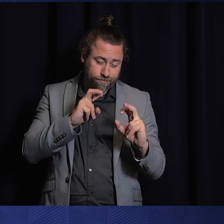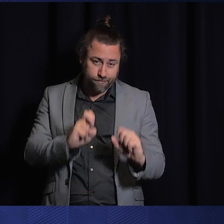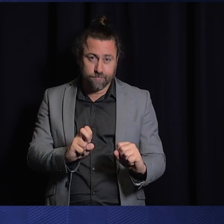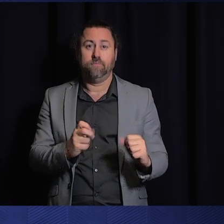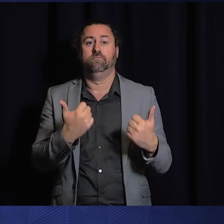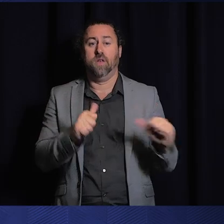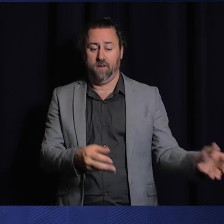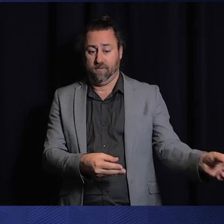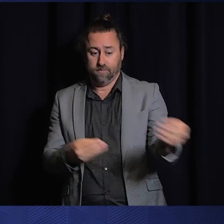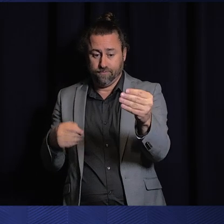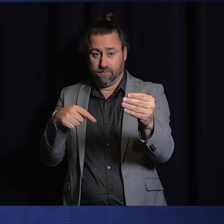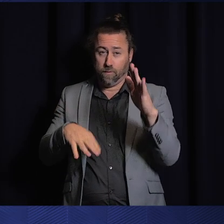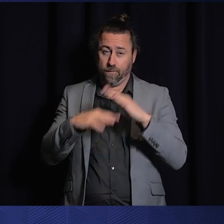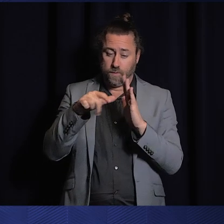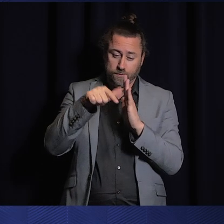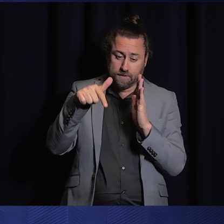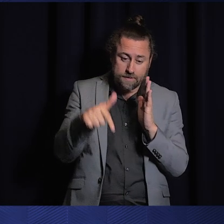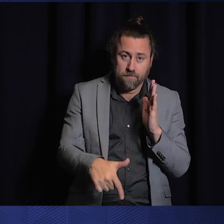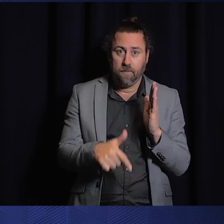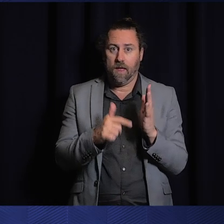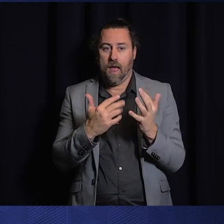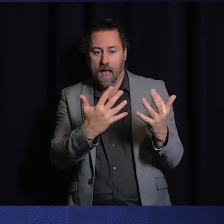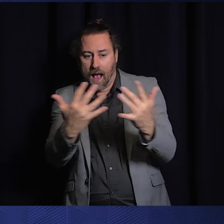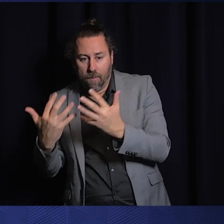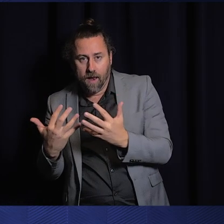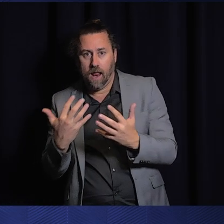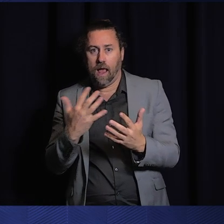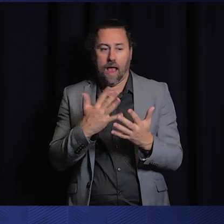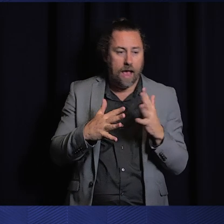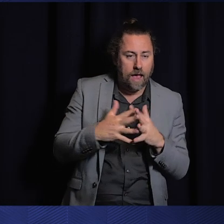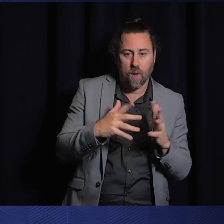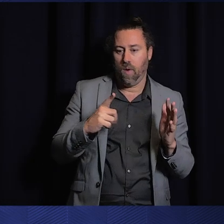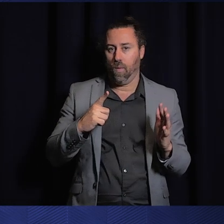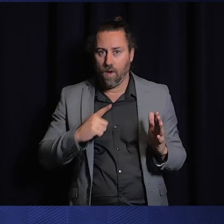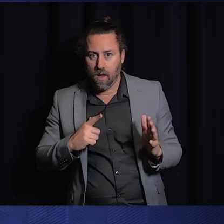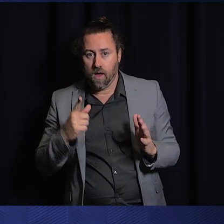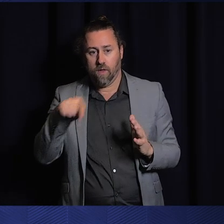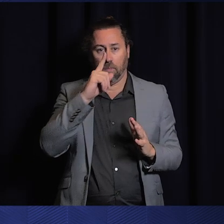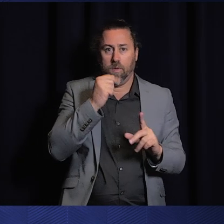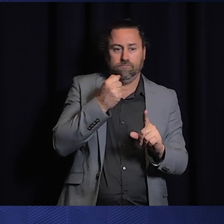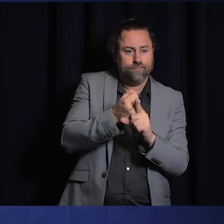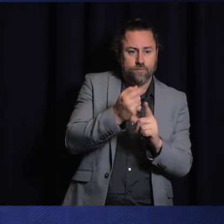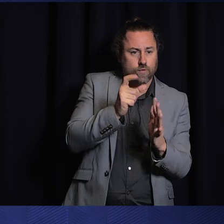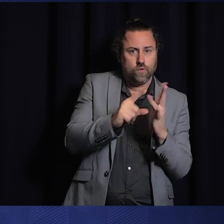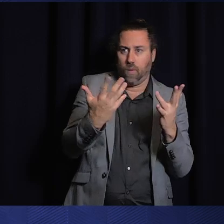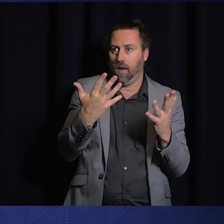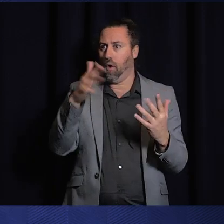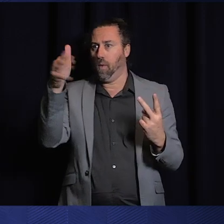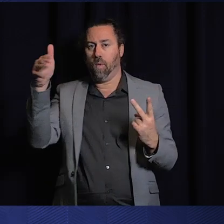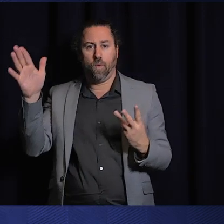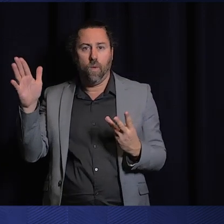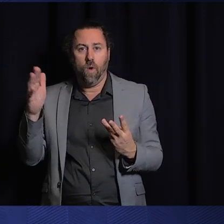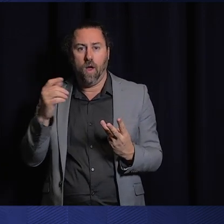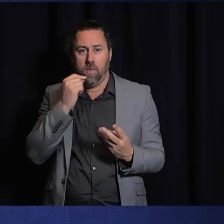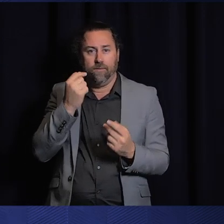comprehensive analysis on the drivers, the scale, the impacts, and some of the solutions to disaster displacement in the